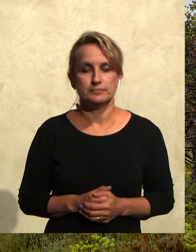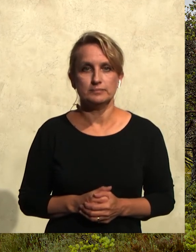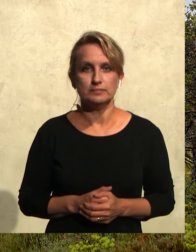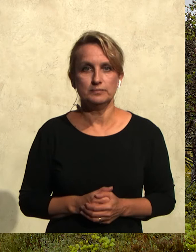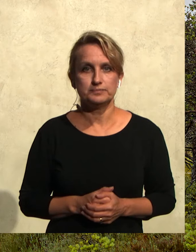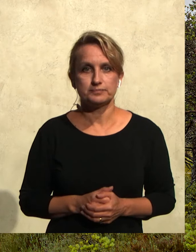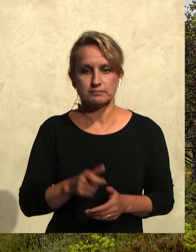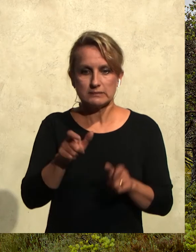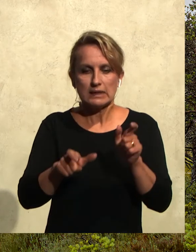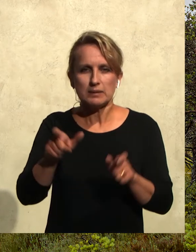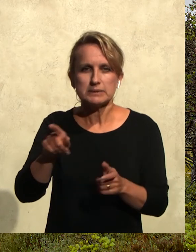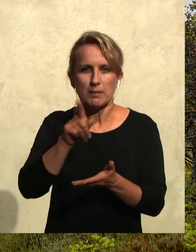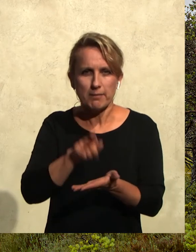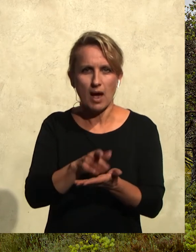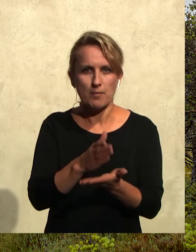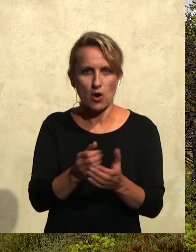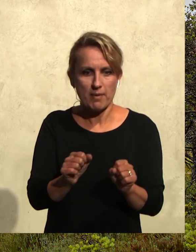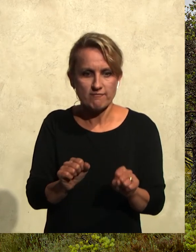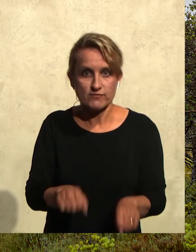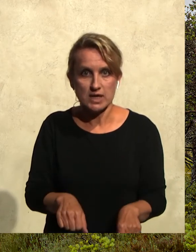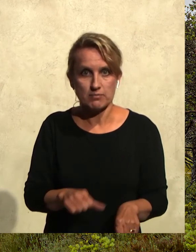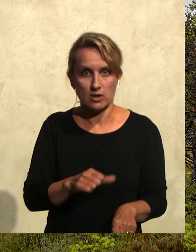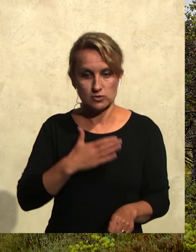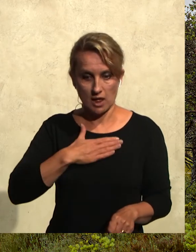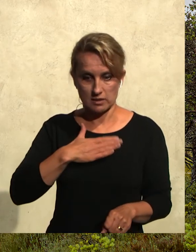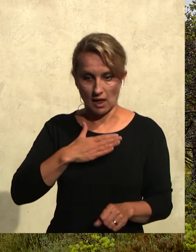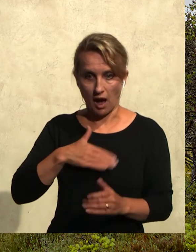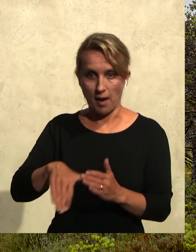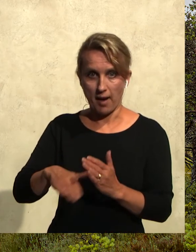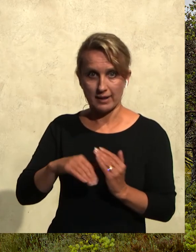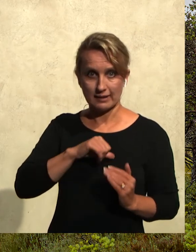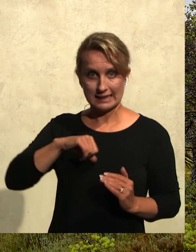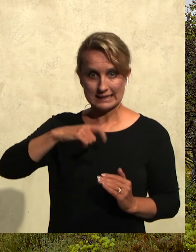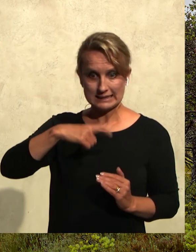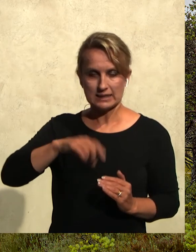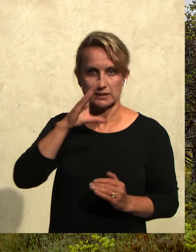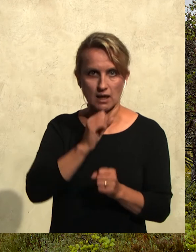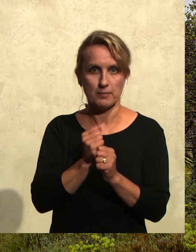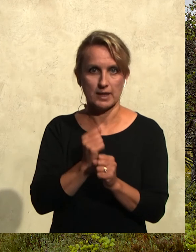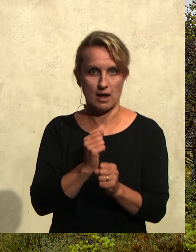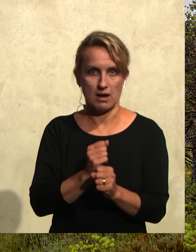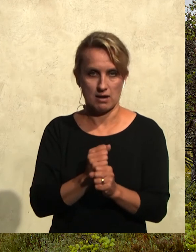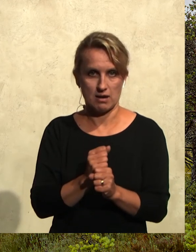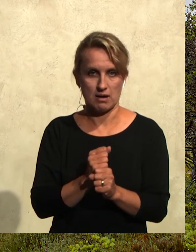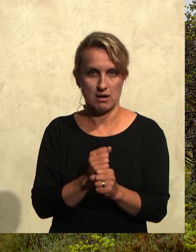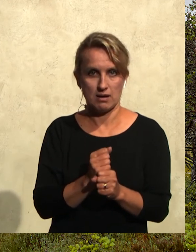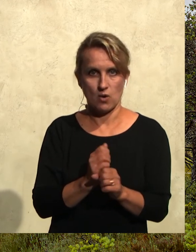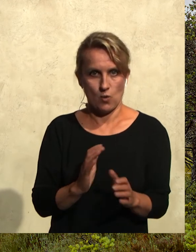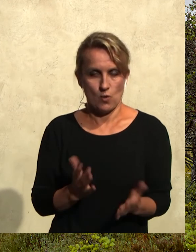they wish to. But then moving through this kind of spectrum or steps of